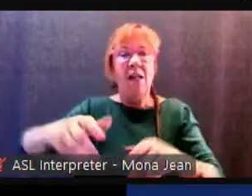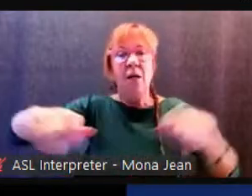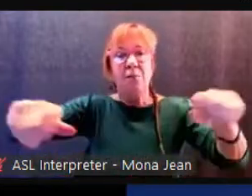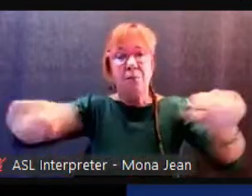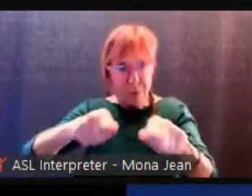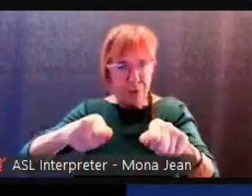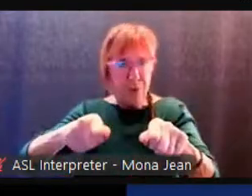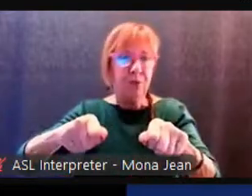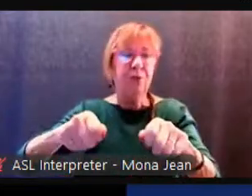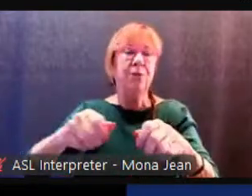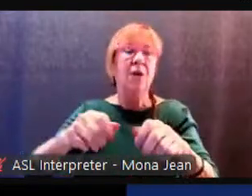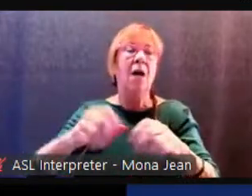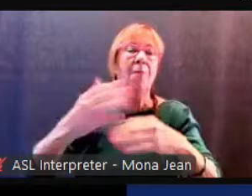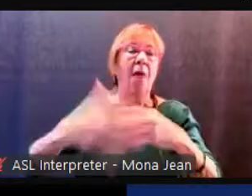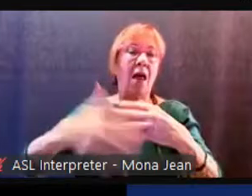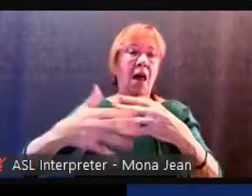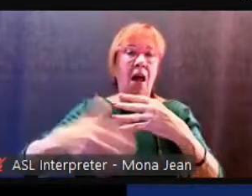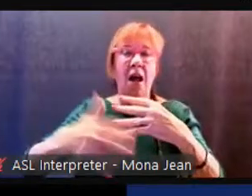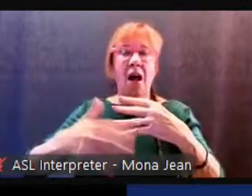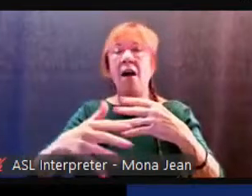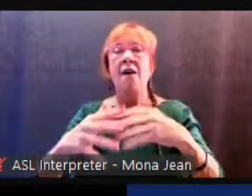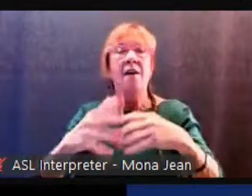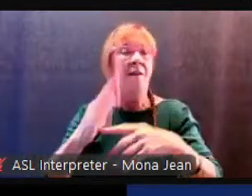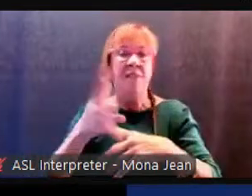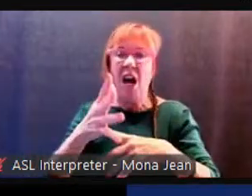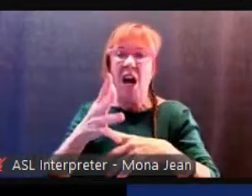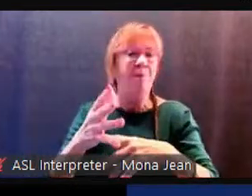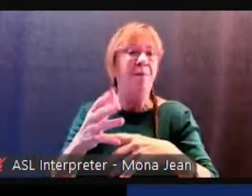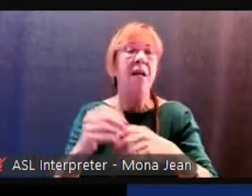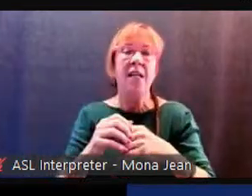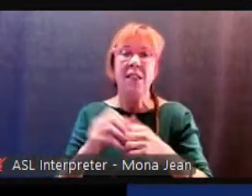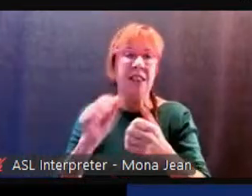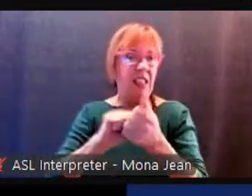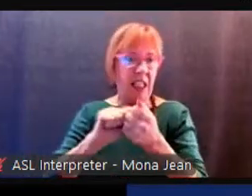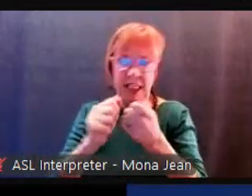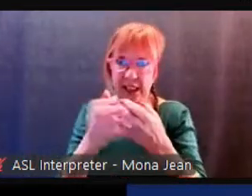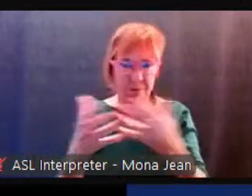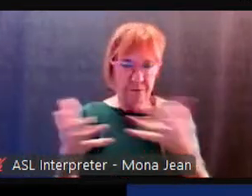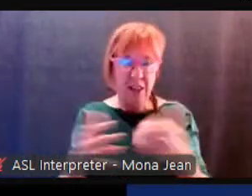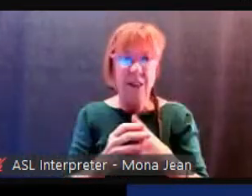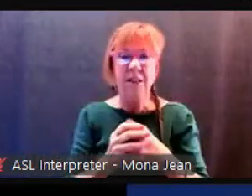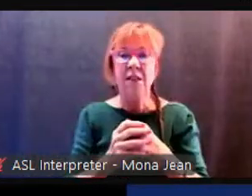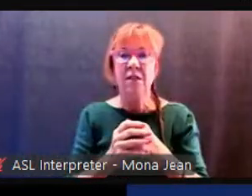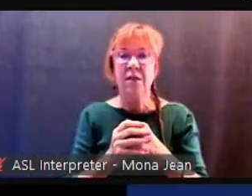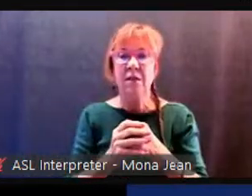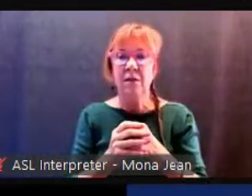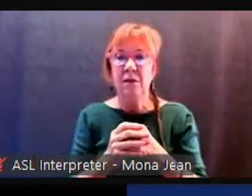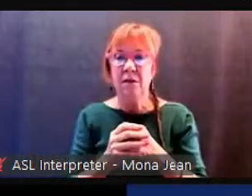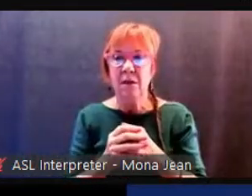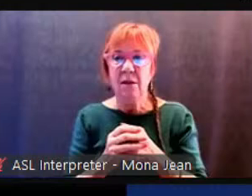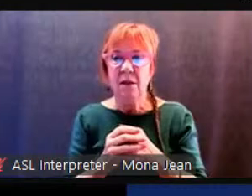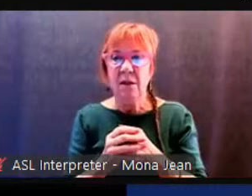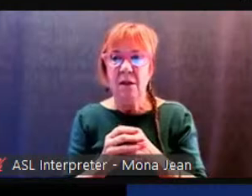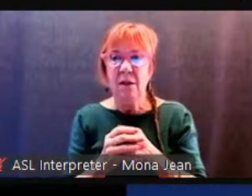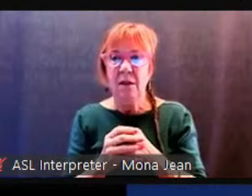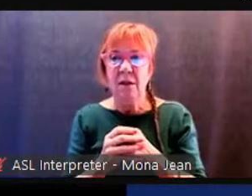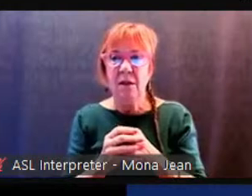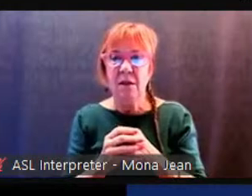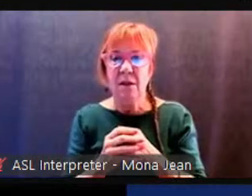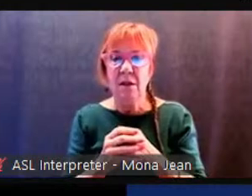want to get some fresh water into your residence to allow that clean water to be entered into your home.